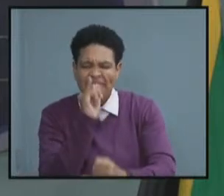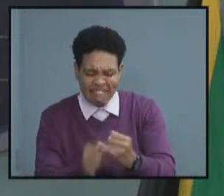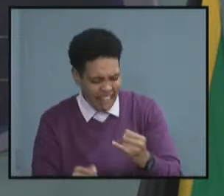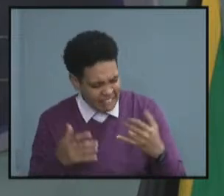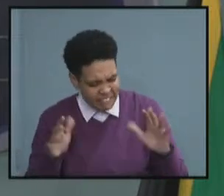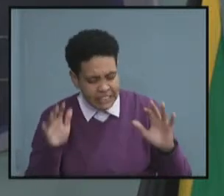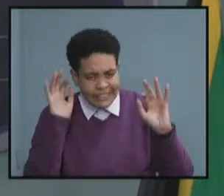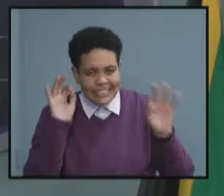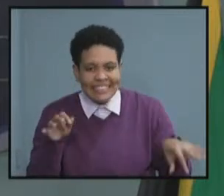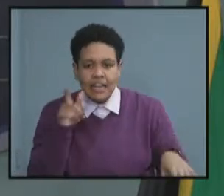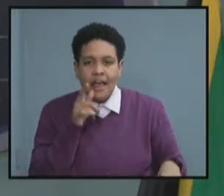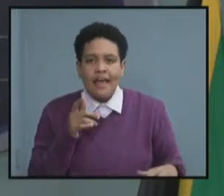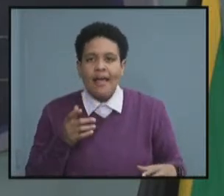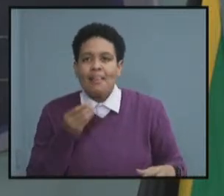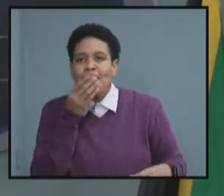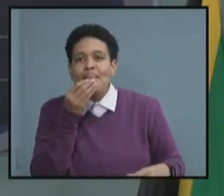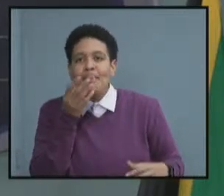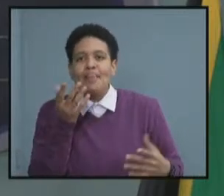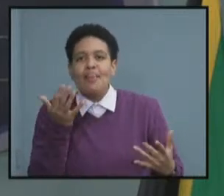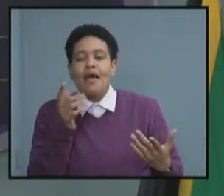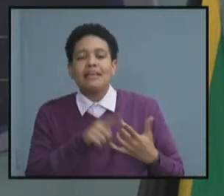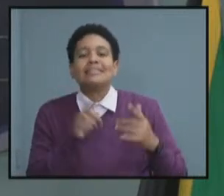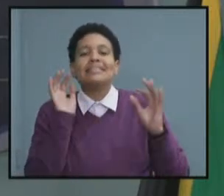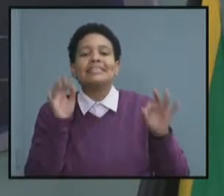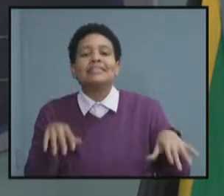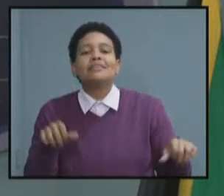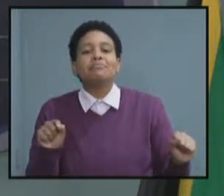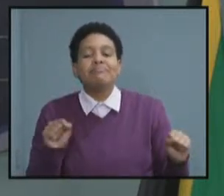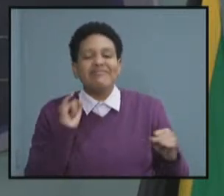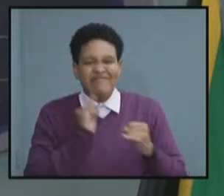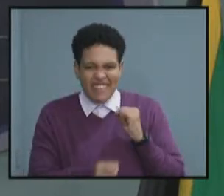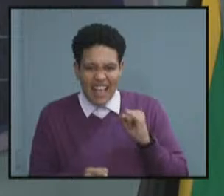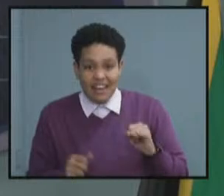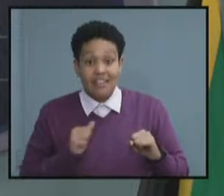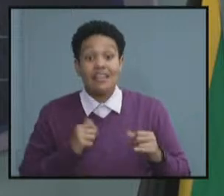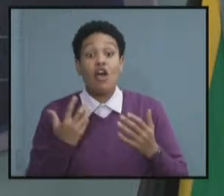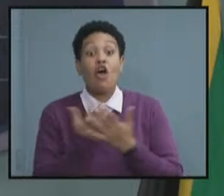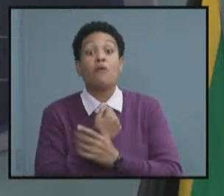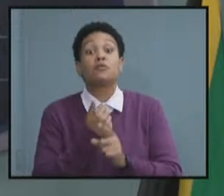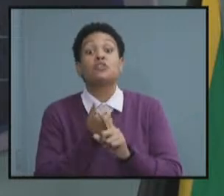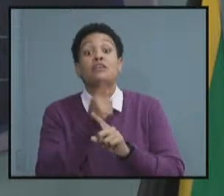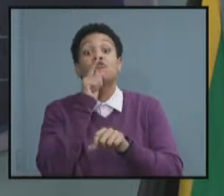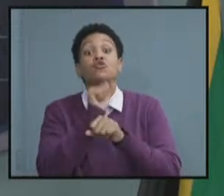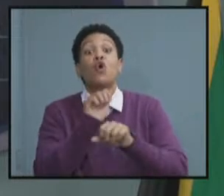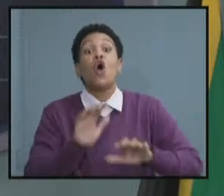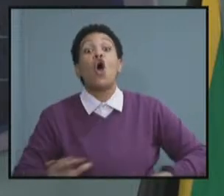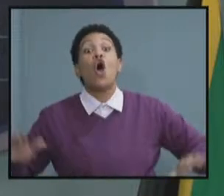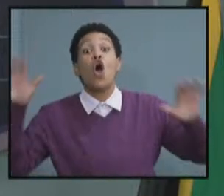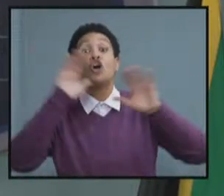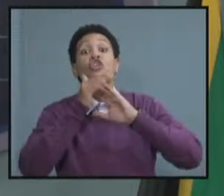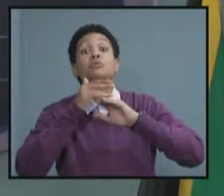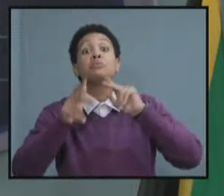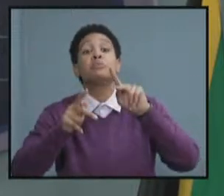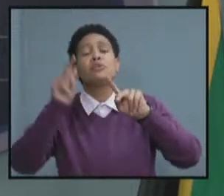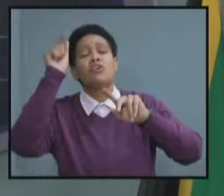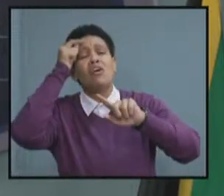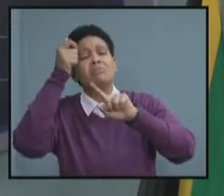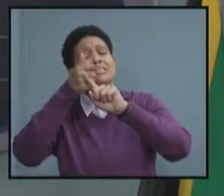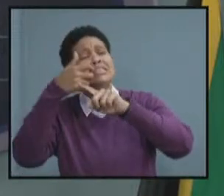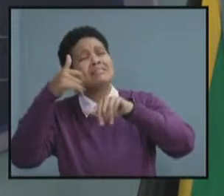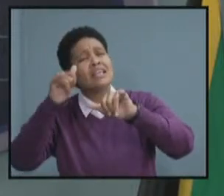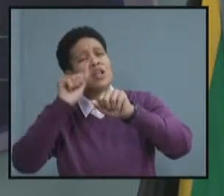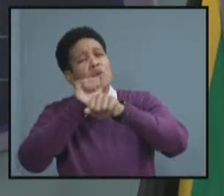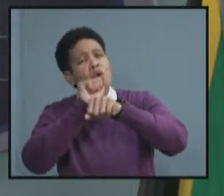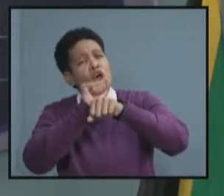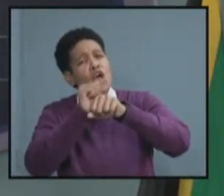finalized. I take the opportunity to assure all Jamaicans that the government is working to